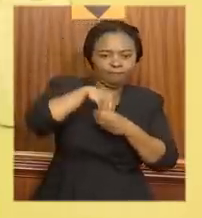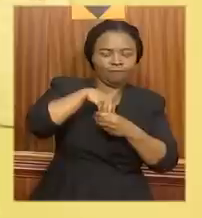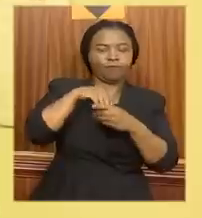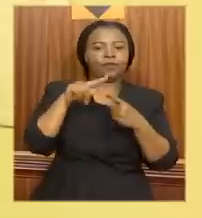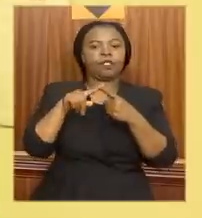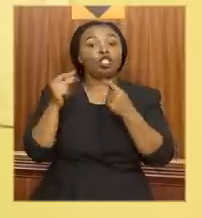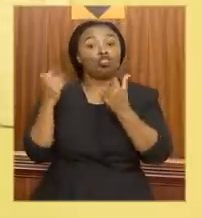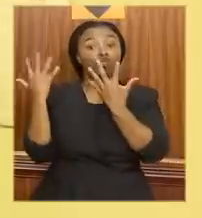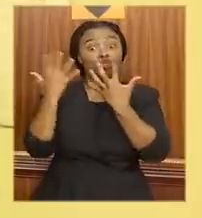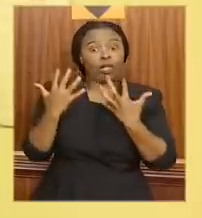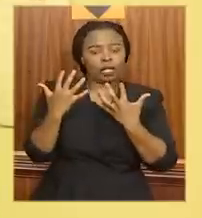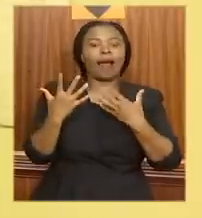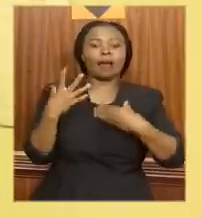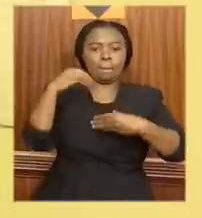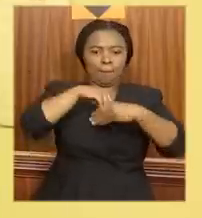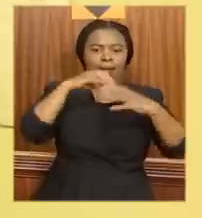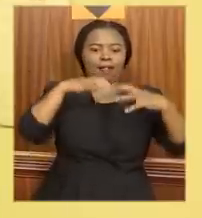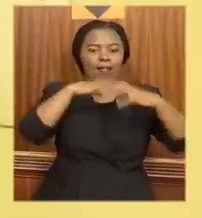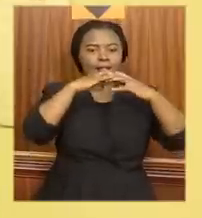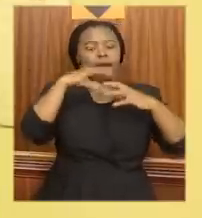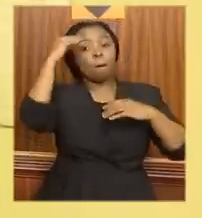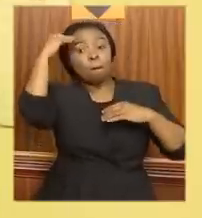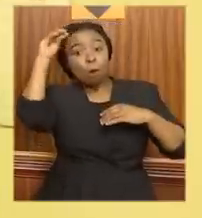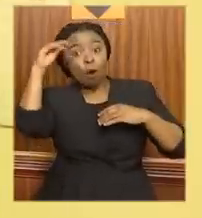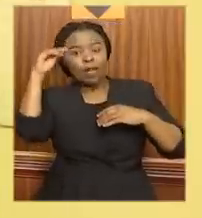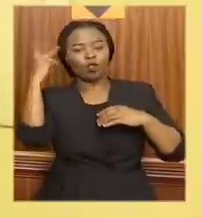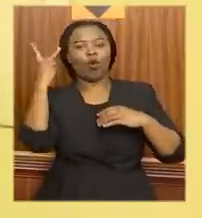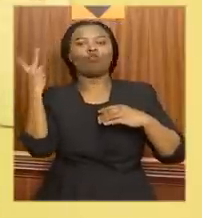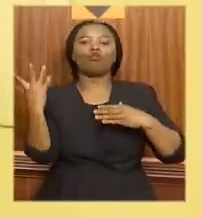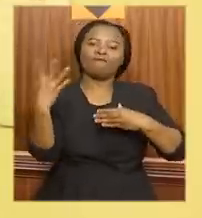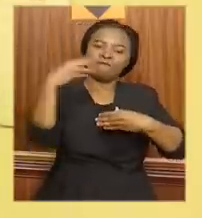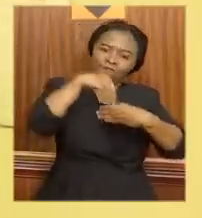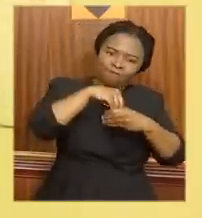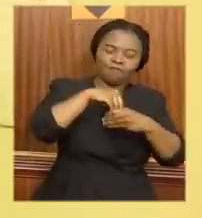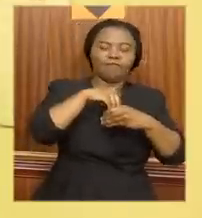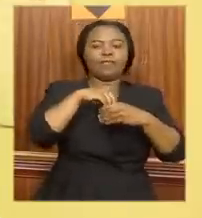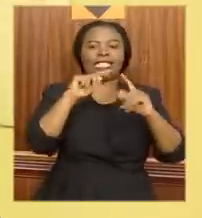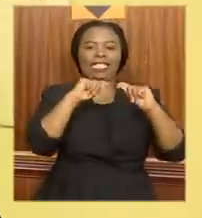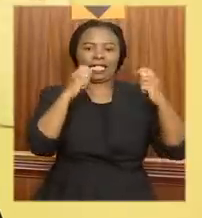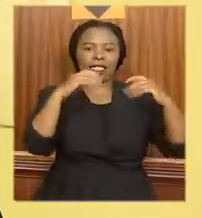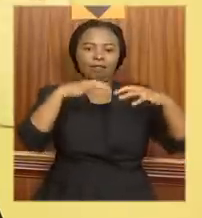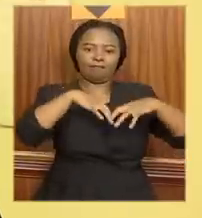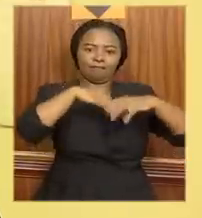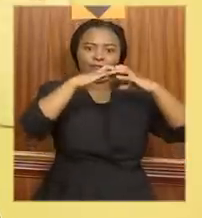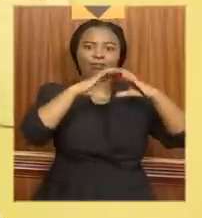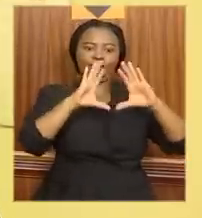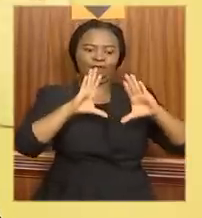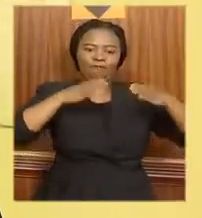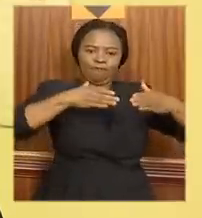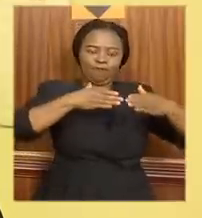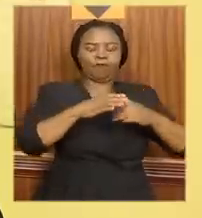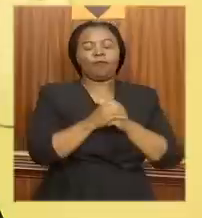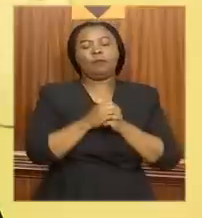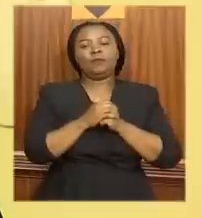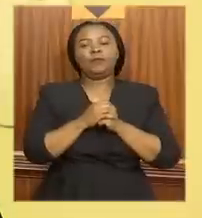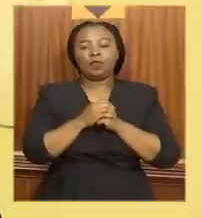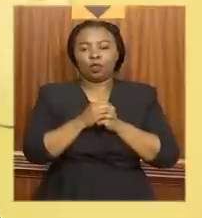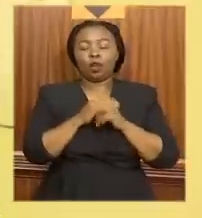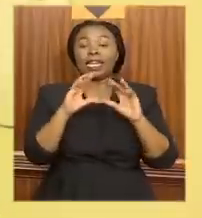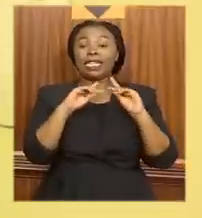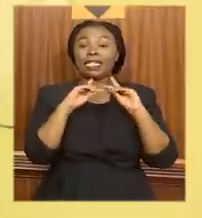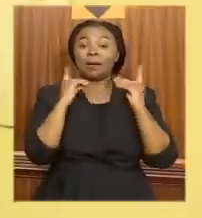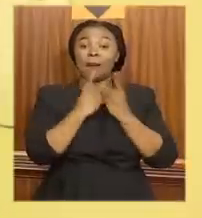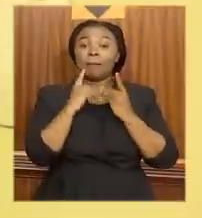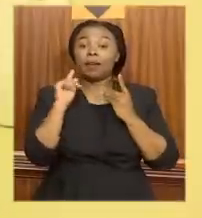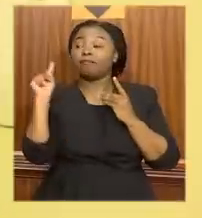Treasury is also part of it, the police are also part of it, and so all the departments that have